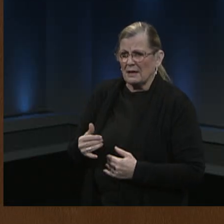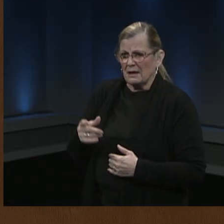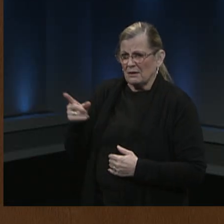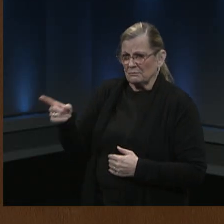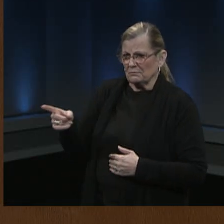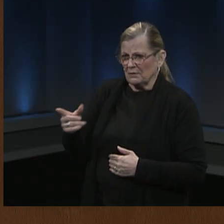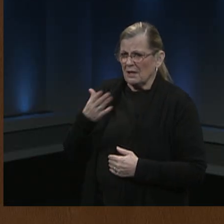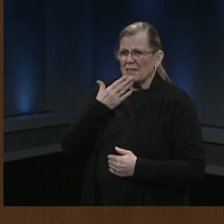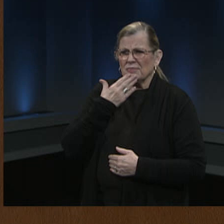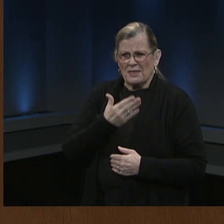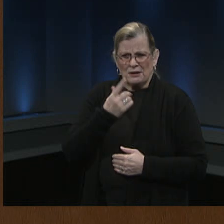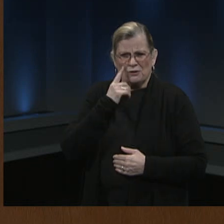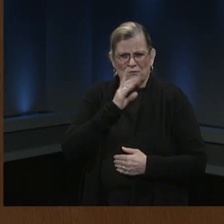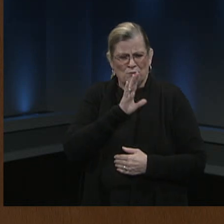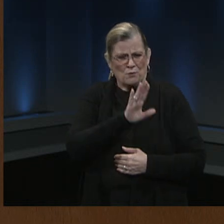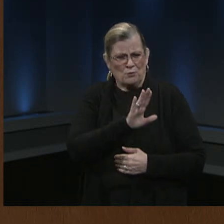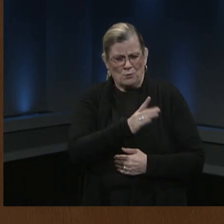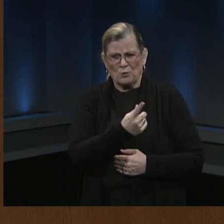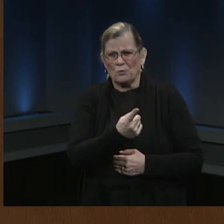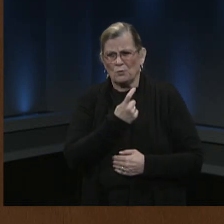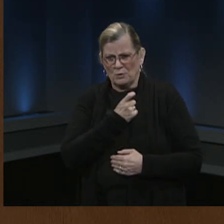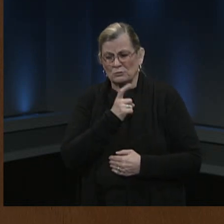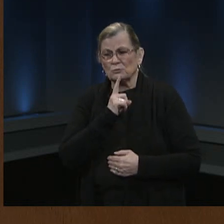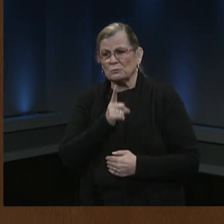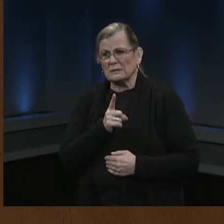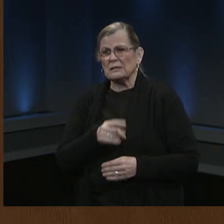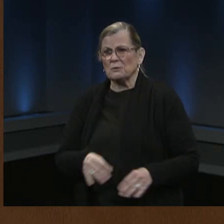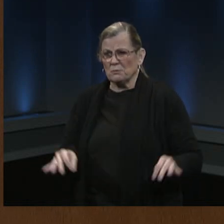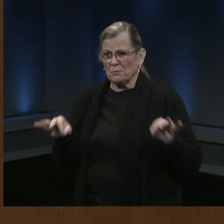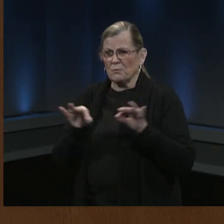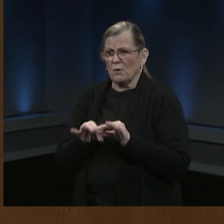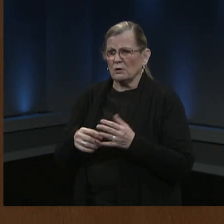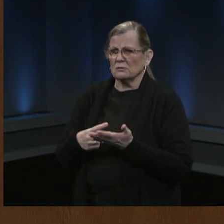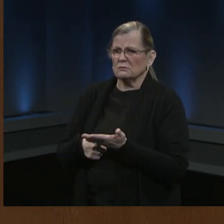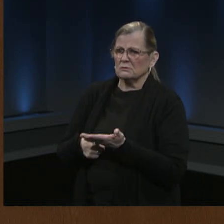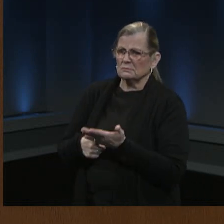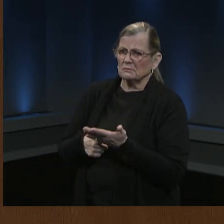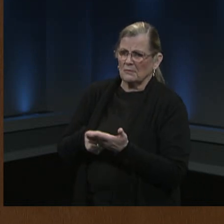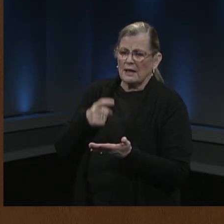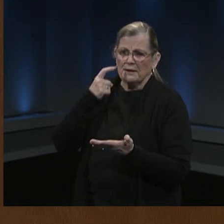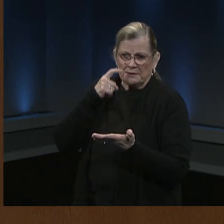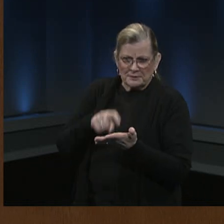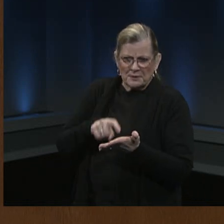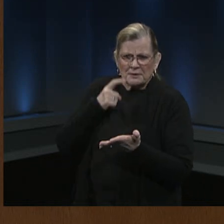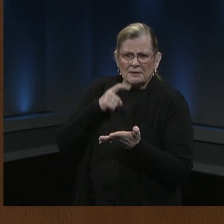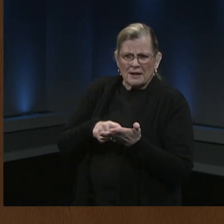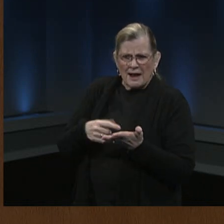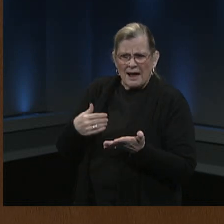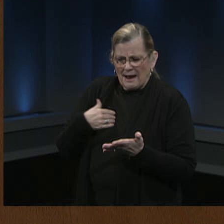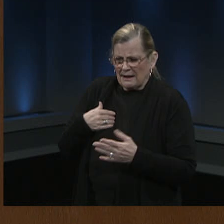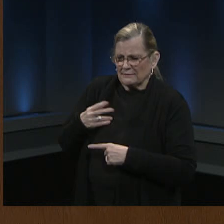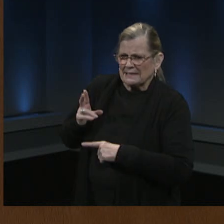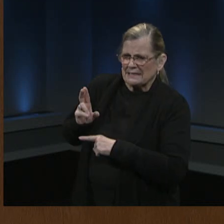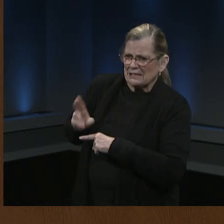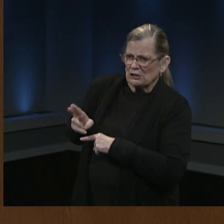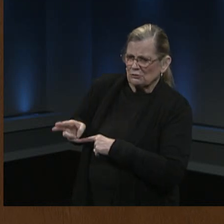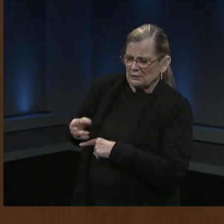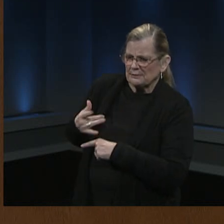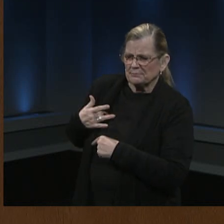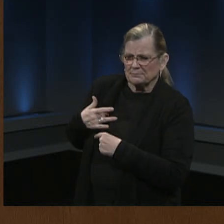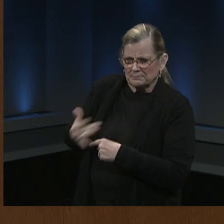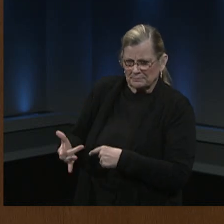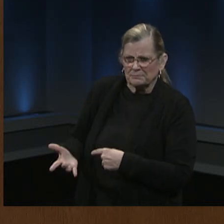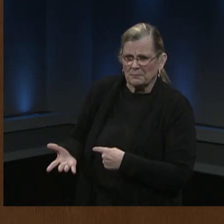it's really important to start the conversation as we did here, right? Acknowledging that there is a history, a history that we should